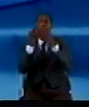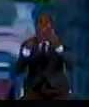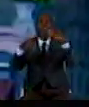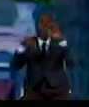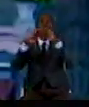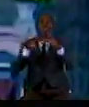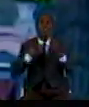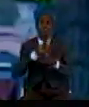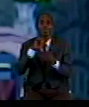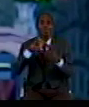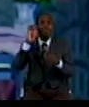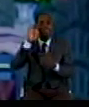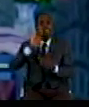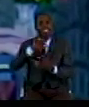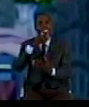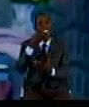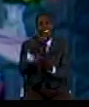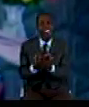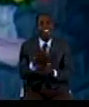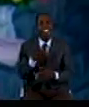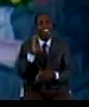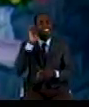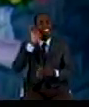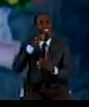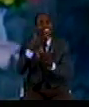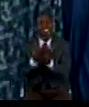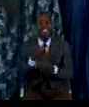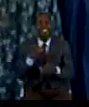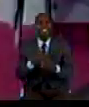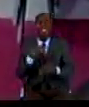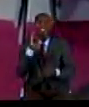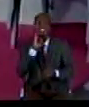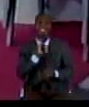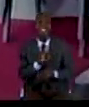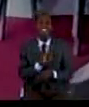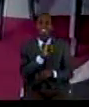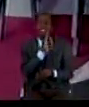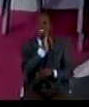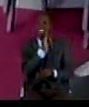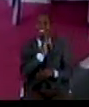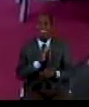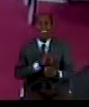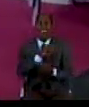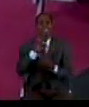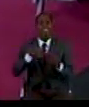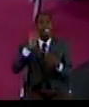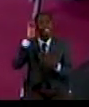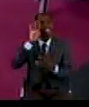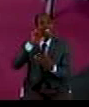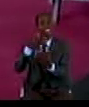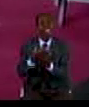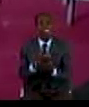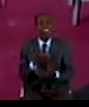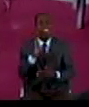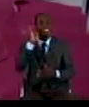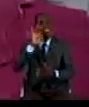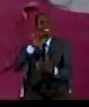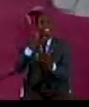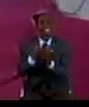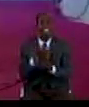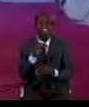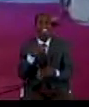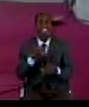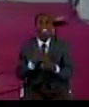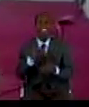from heaven. When he landed in Israel. When